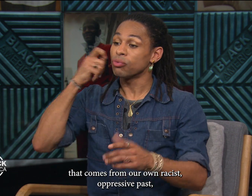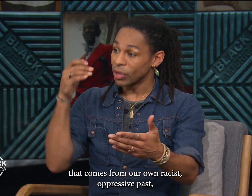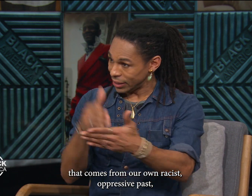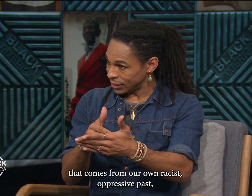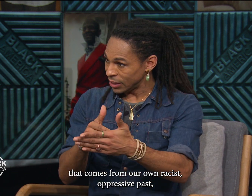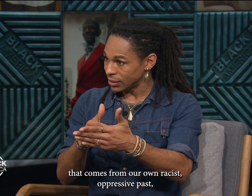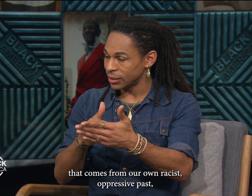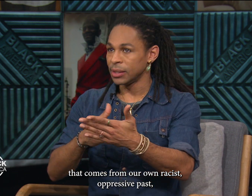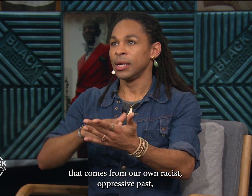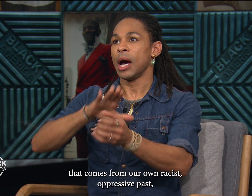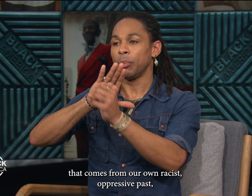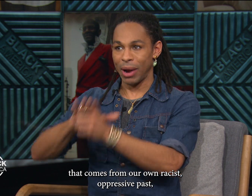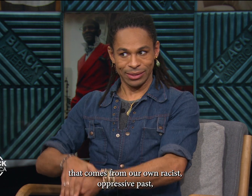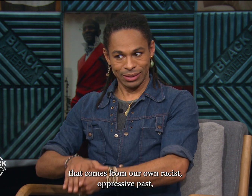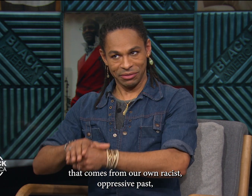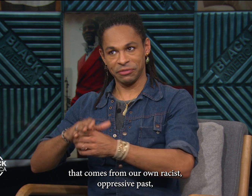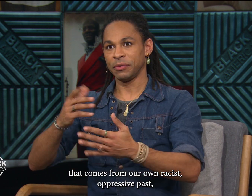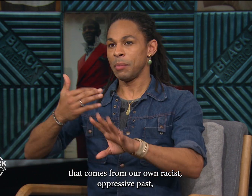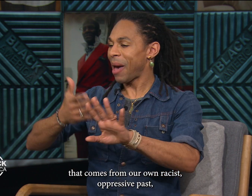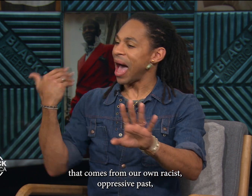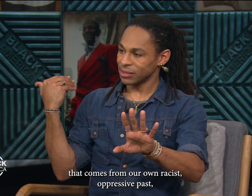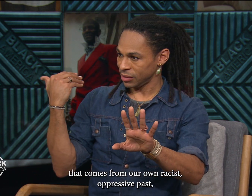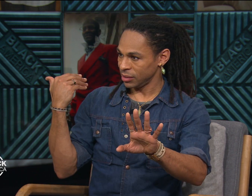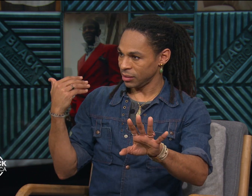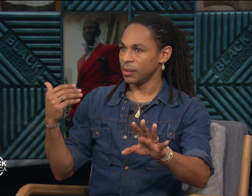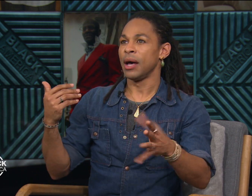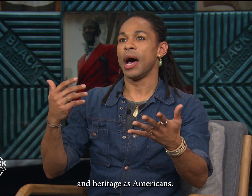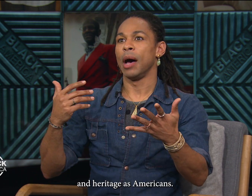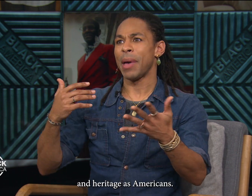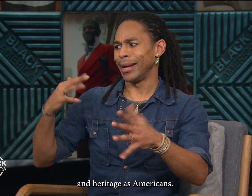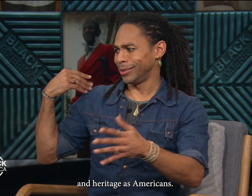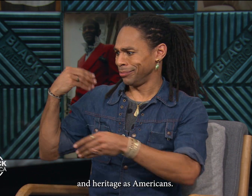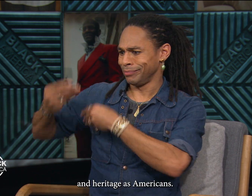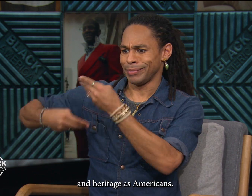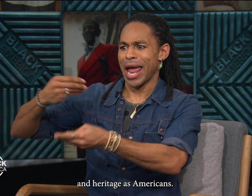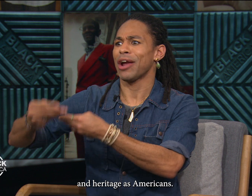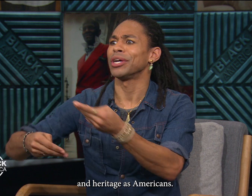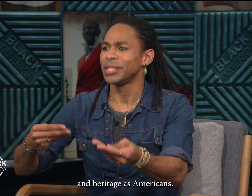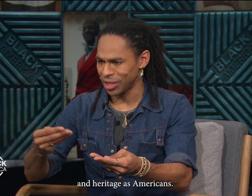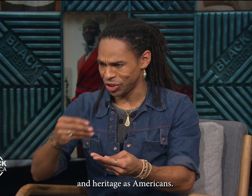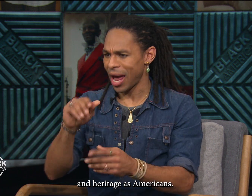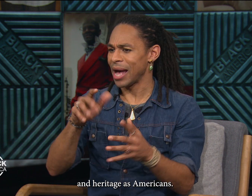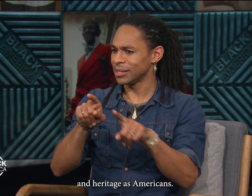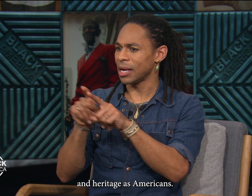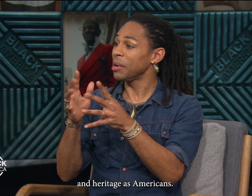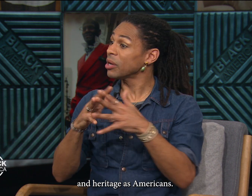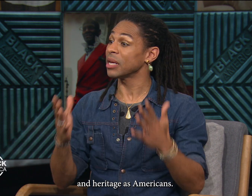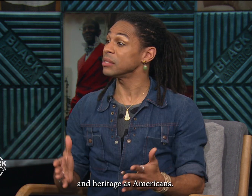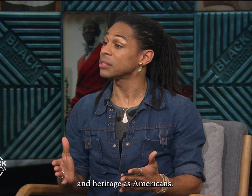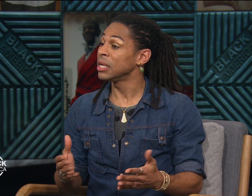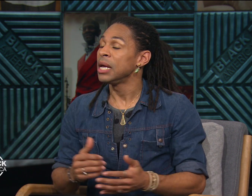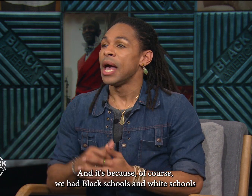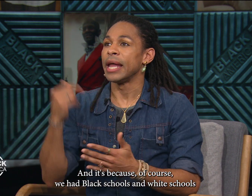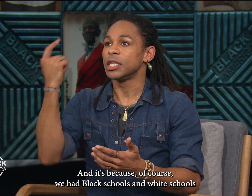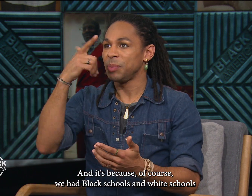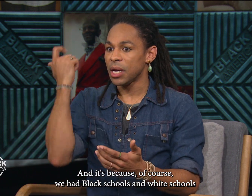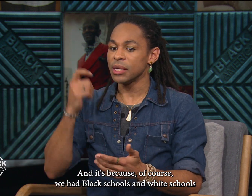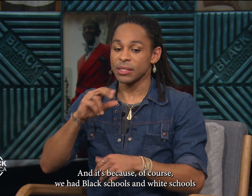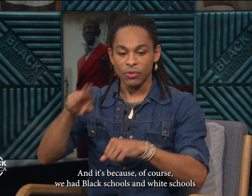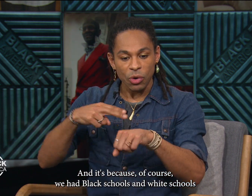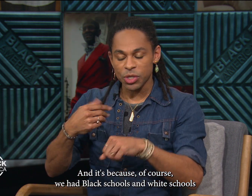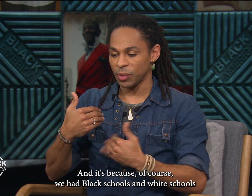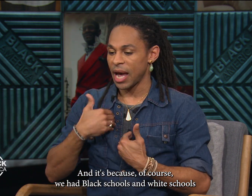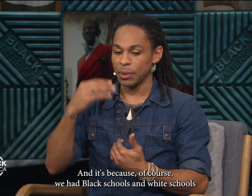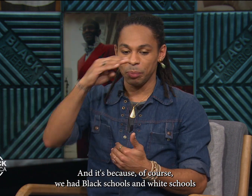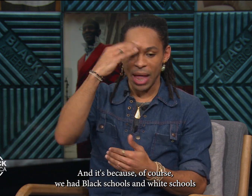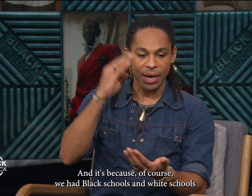own racist, oppressive past. And heritage as Americans. And it's because,